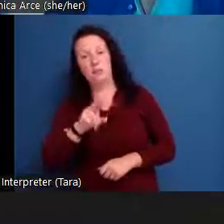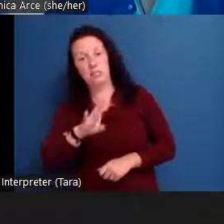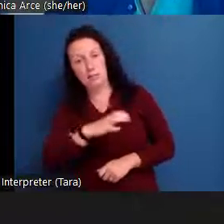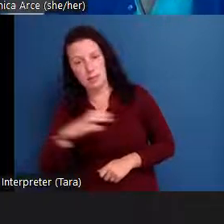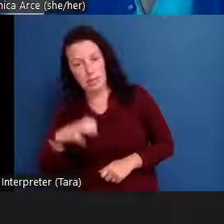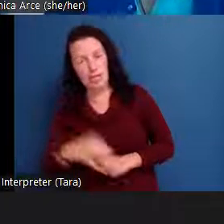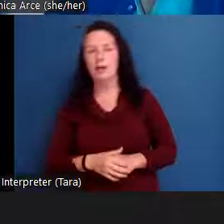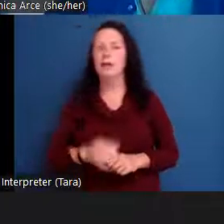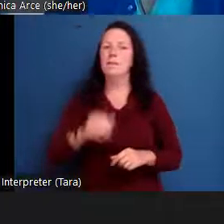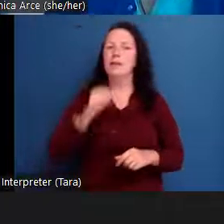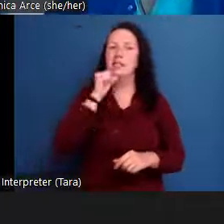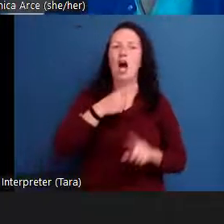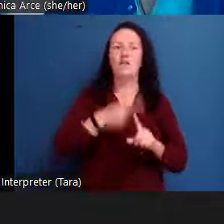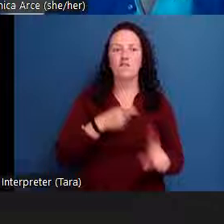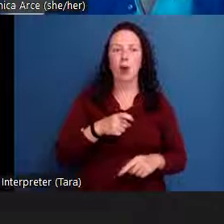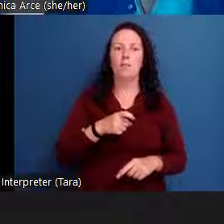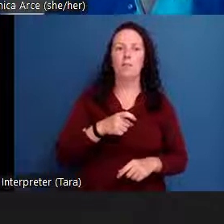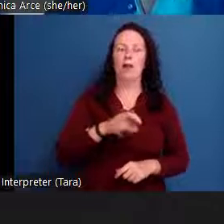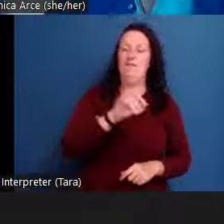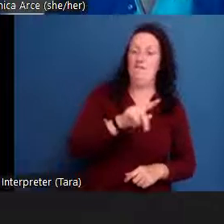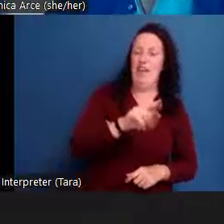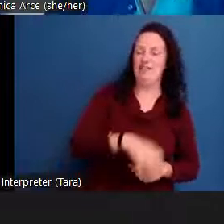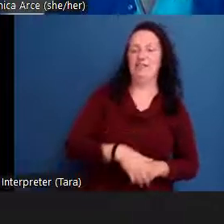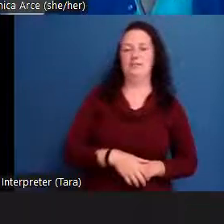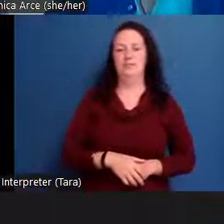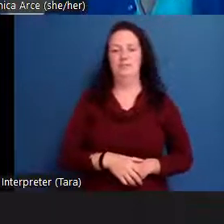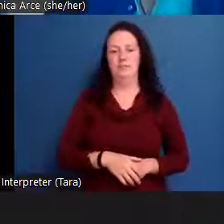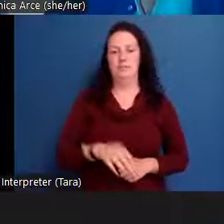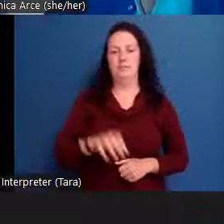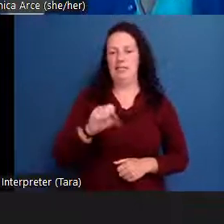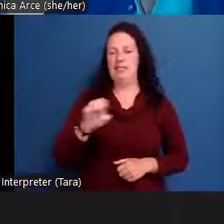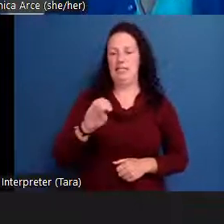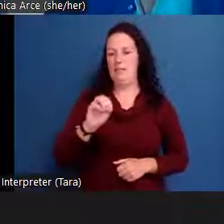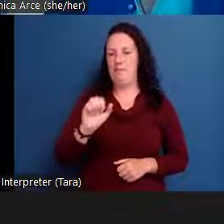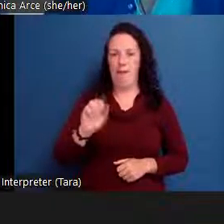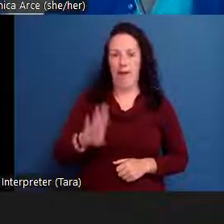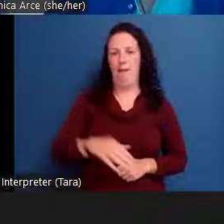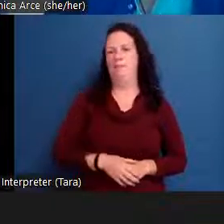is coming from Faith, Louisa, and CMOB necessarily.